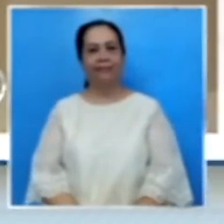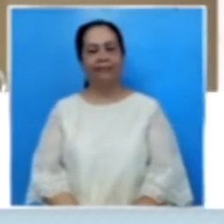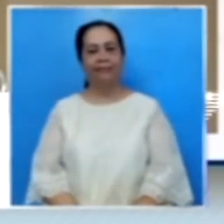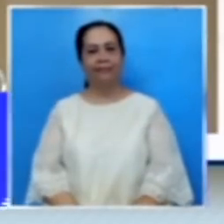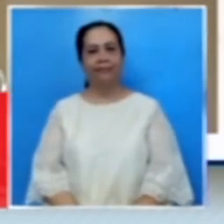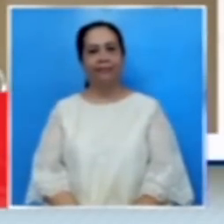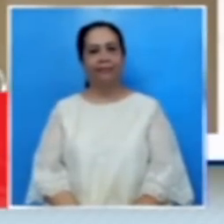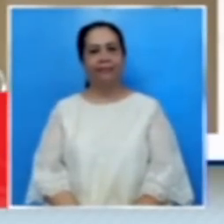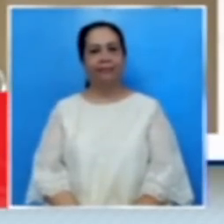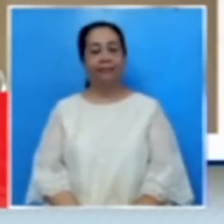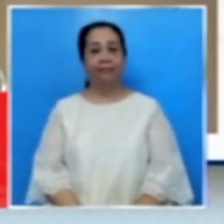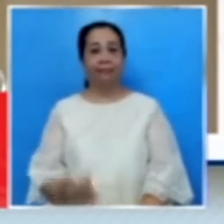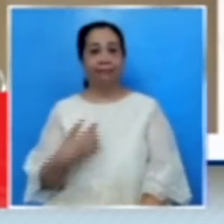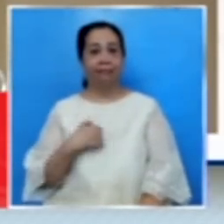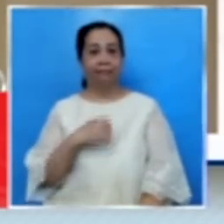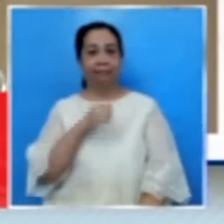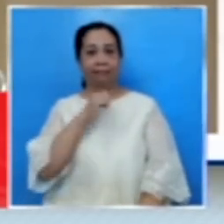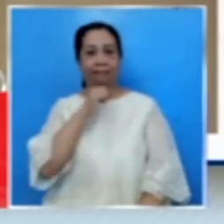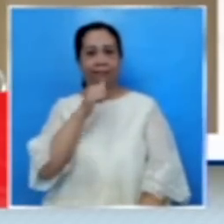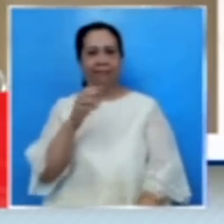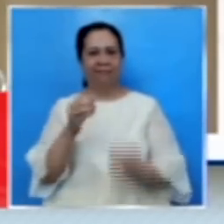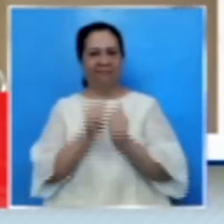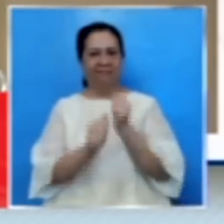Hindi ako ang pinakamagaling